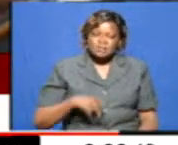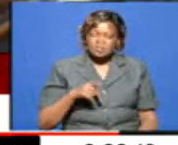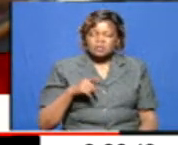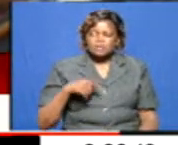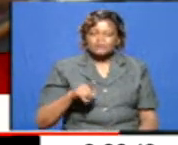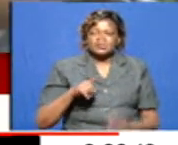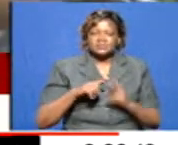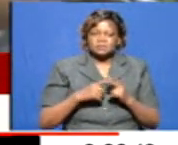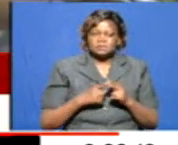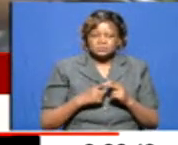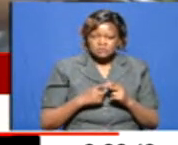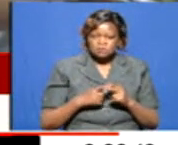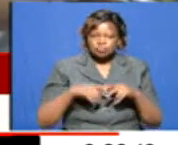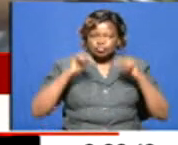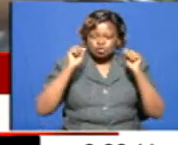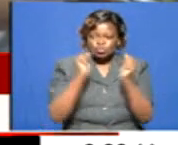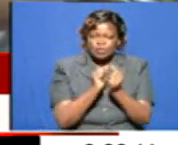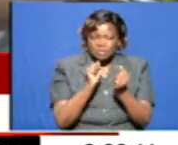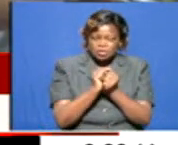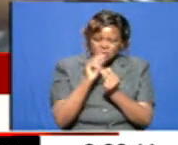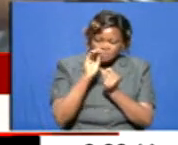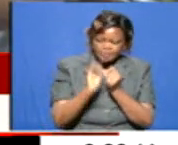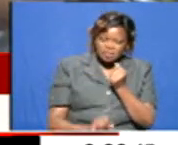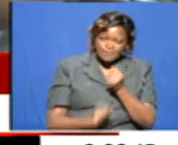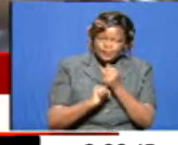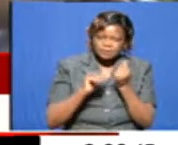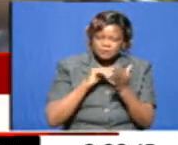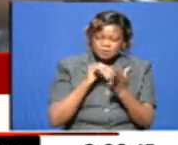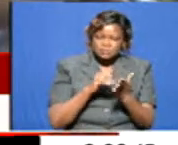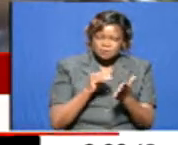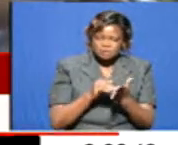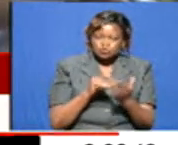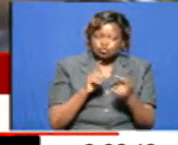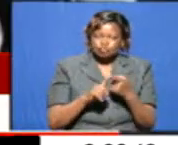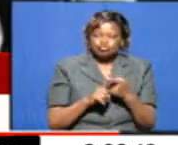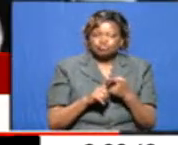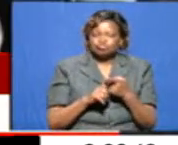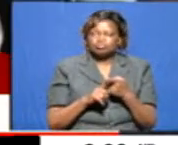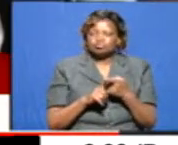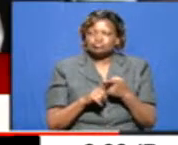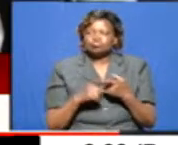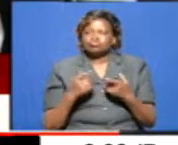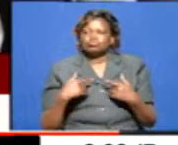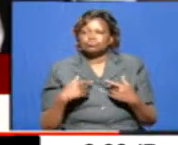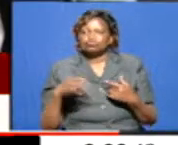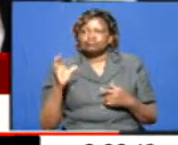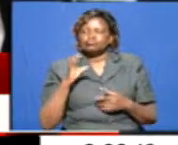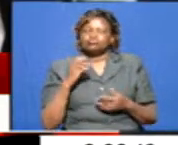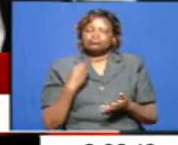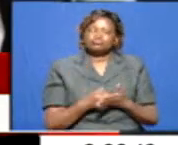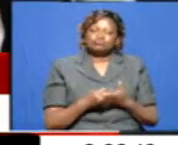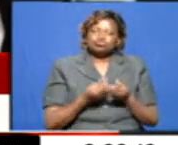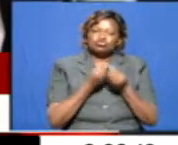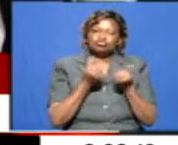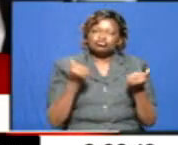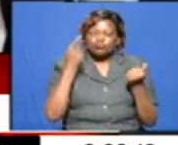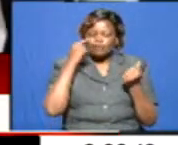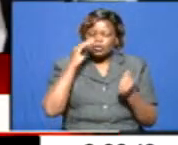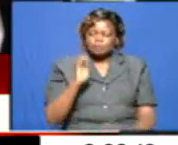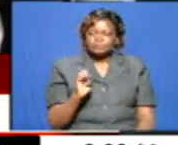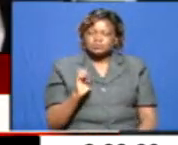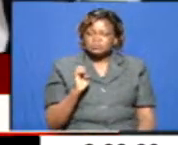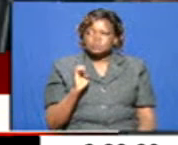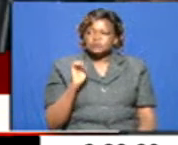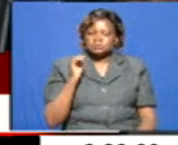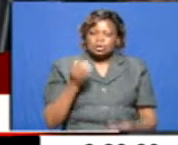embarked on an agreement with SME Support Center and Kenbright to underwrite a customized financial solution for SMEs. The